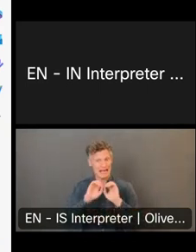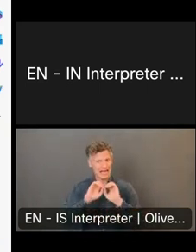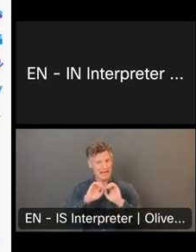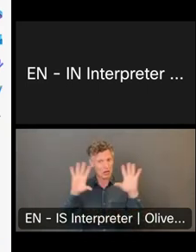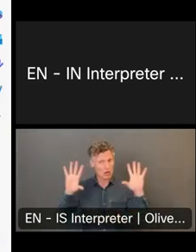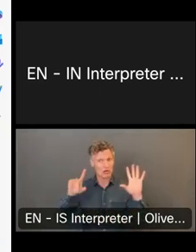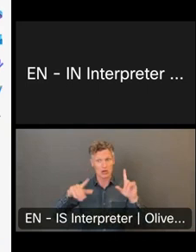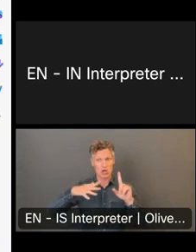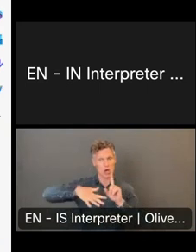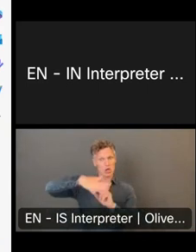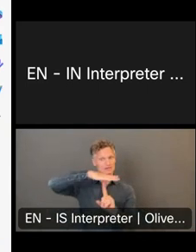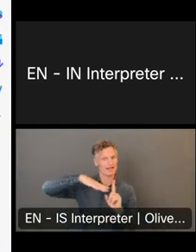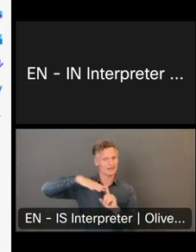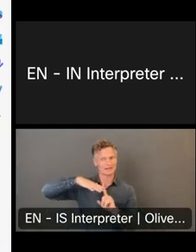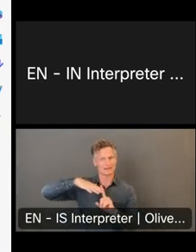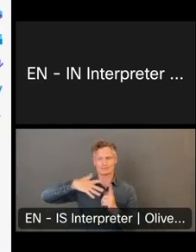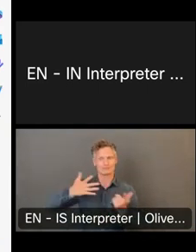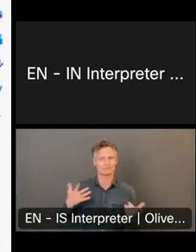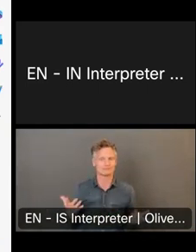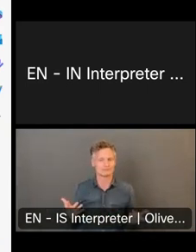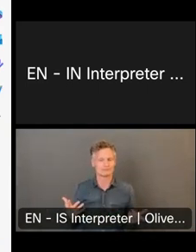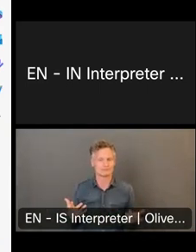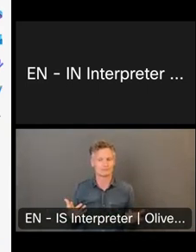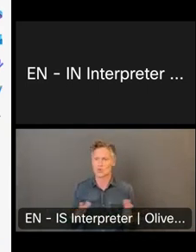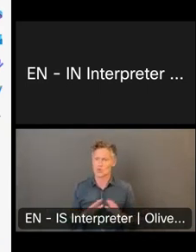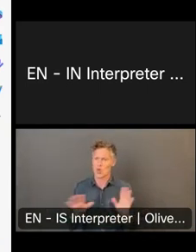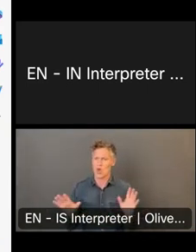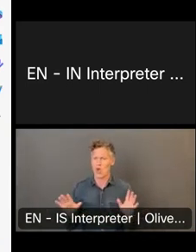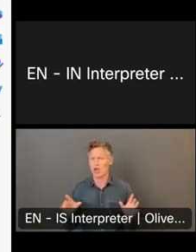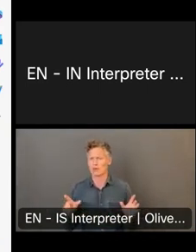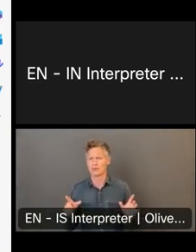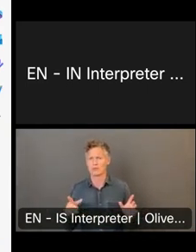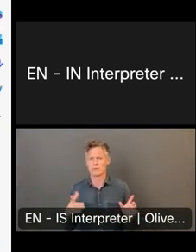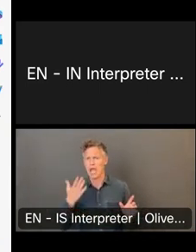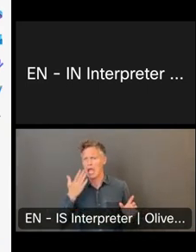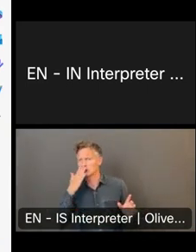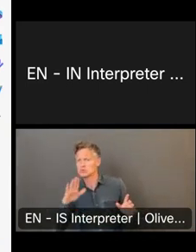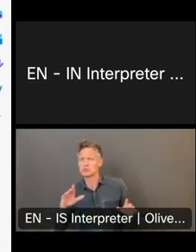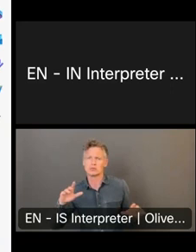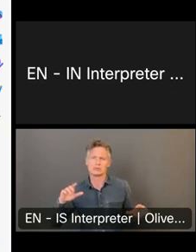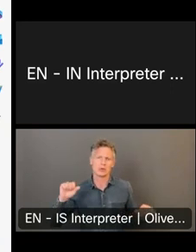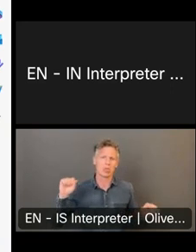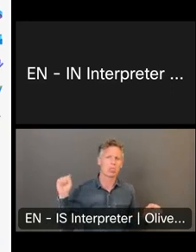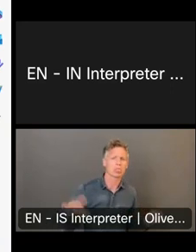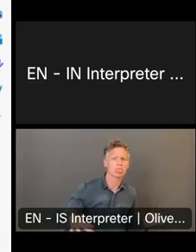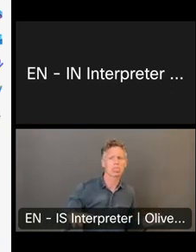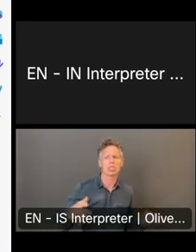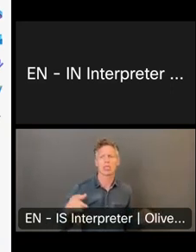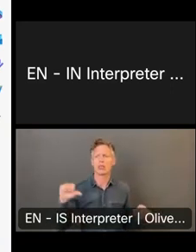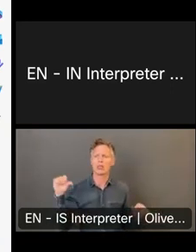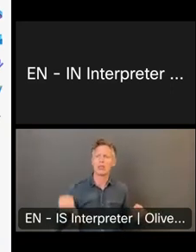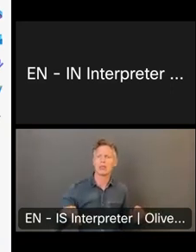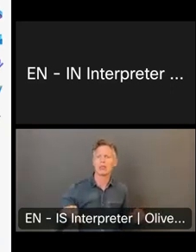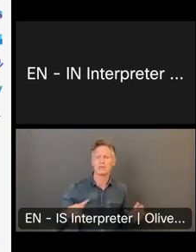the hearer that you don't intend the deprecatory attitudes that normally go with slur. So what else is going on? Well,